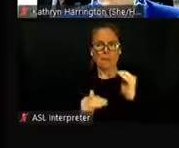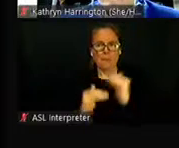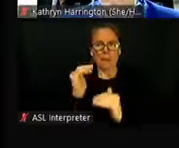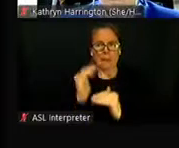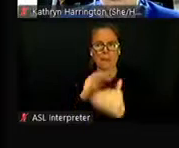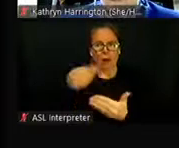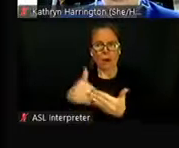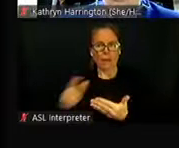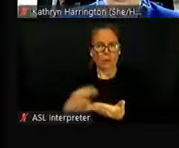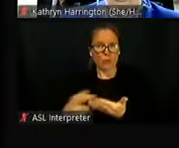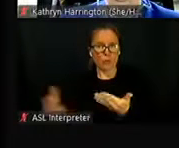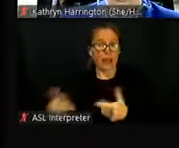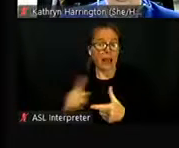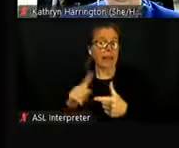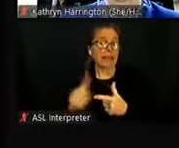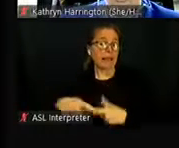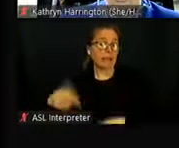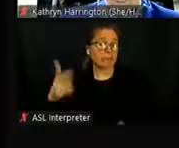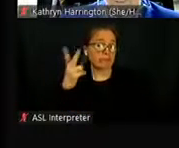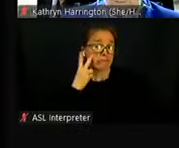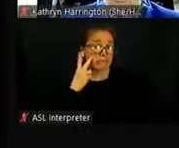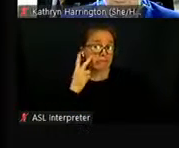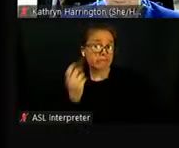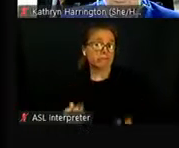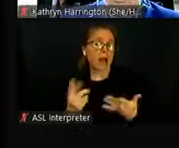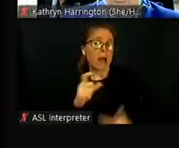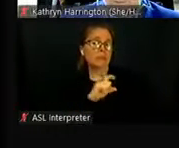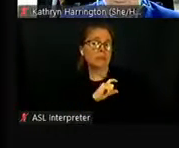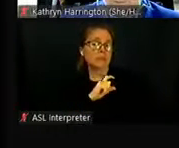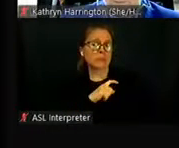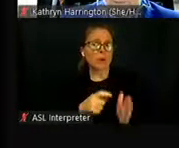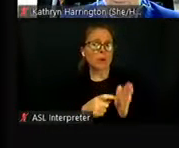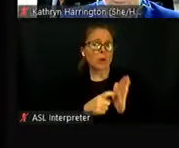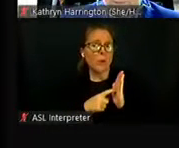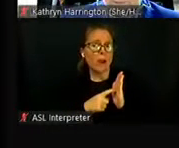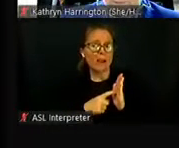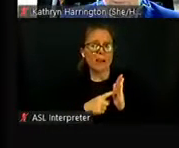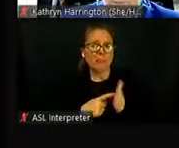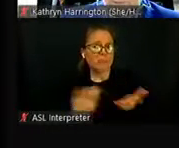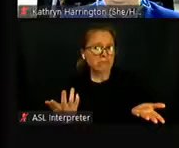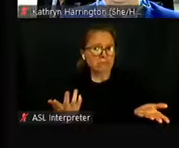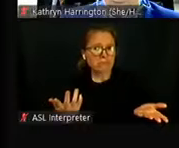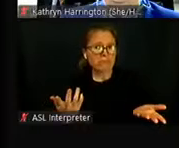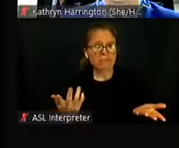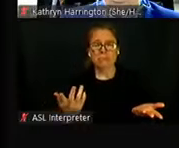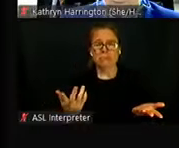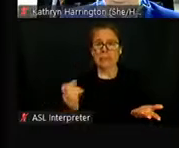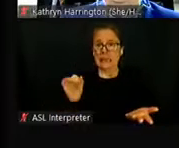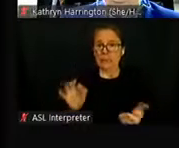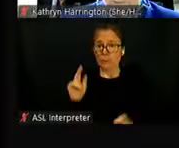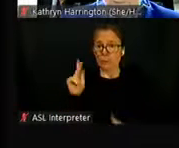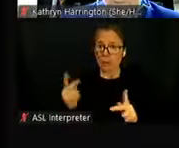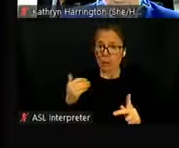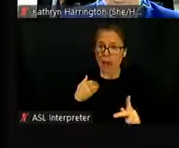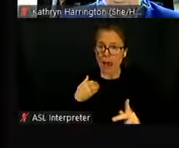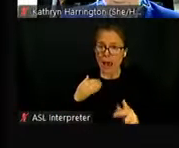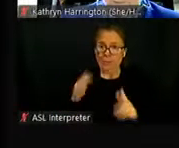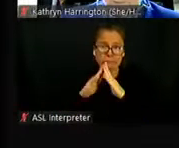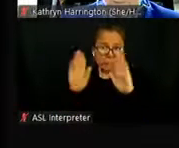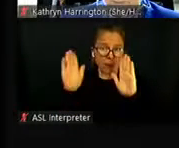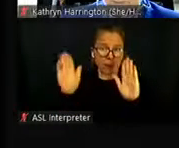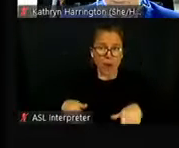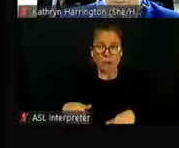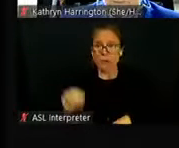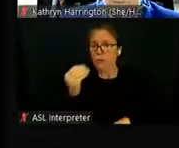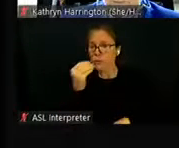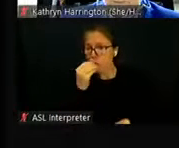and then see how much policing do we really need in the first place when people have shelter, when they have food, when they